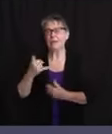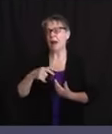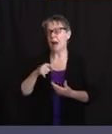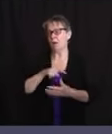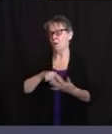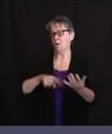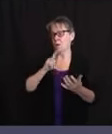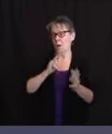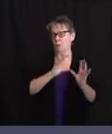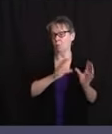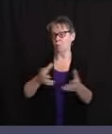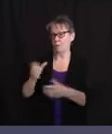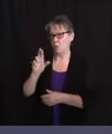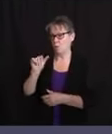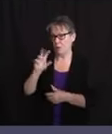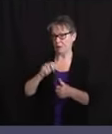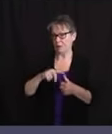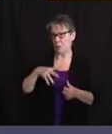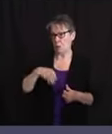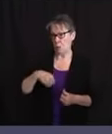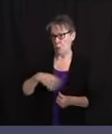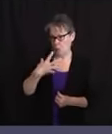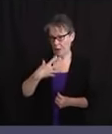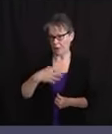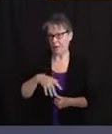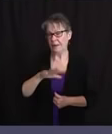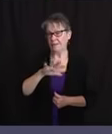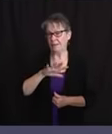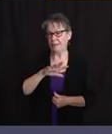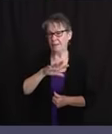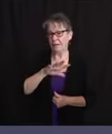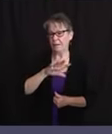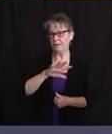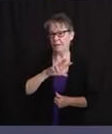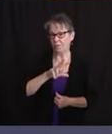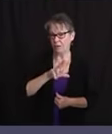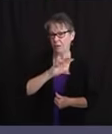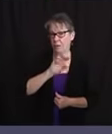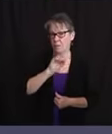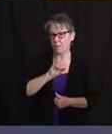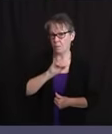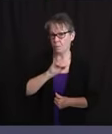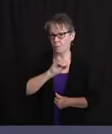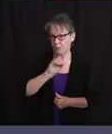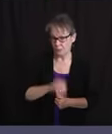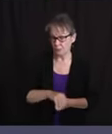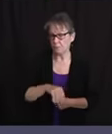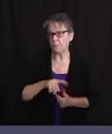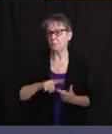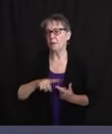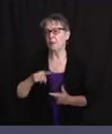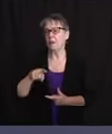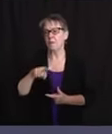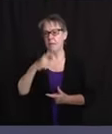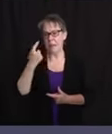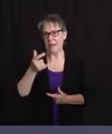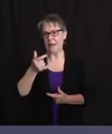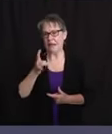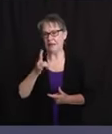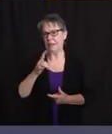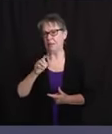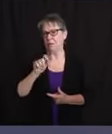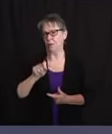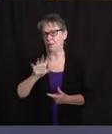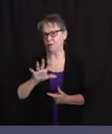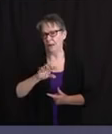past. White, 53.3%, Black, 18.5%, Hispanic,